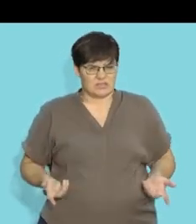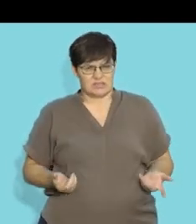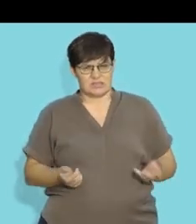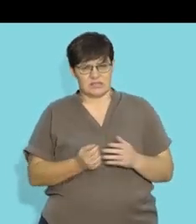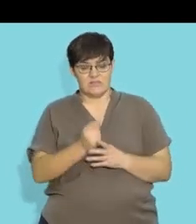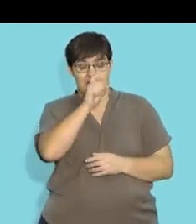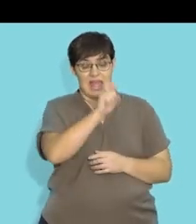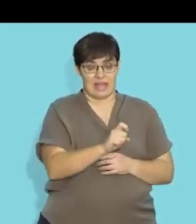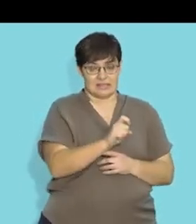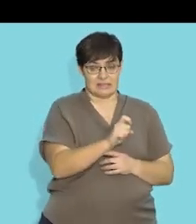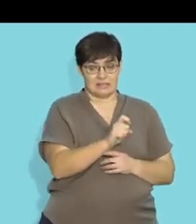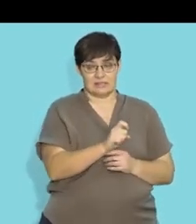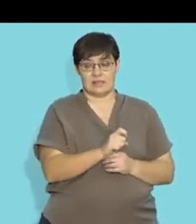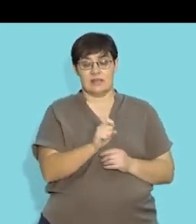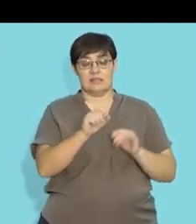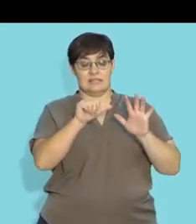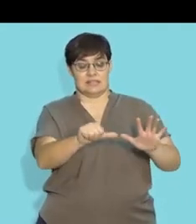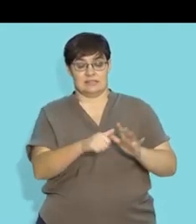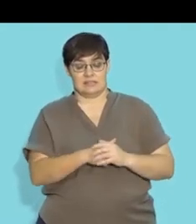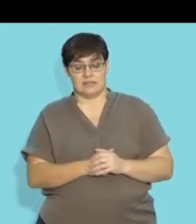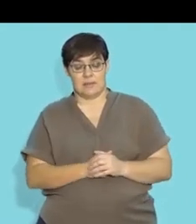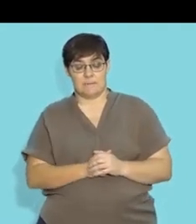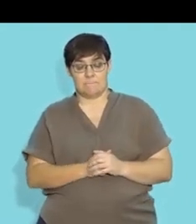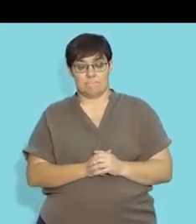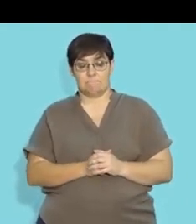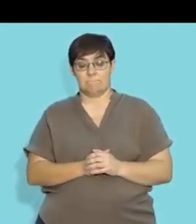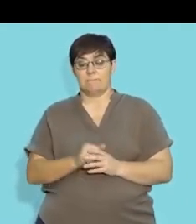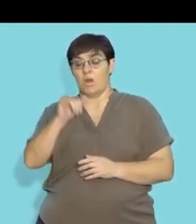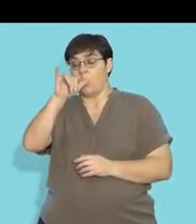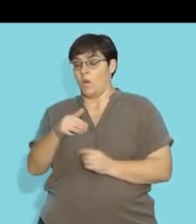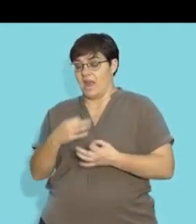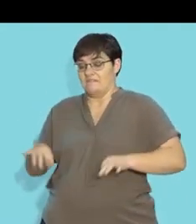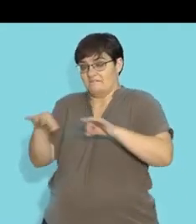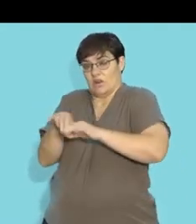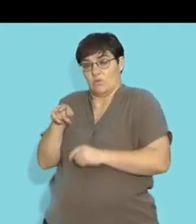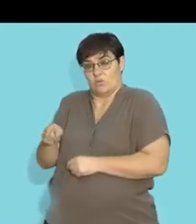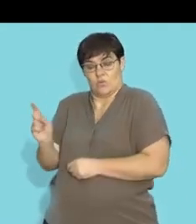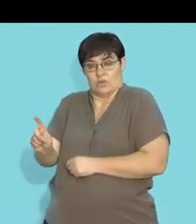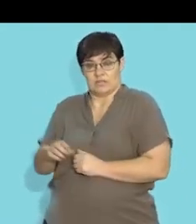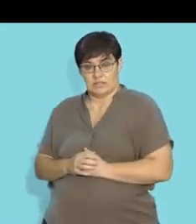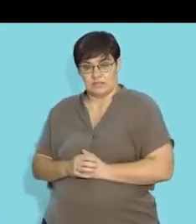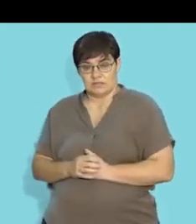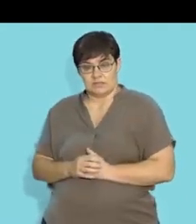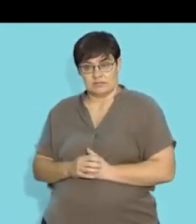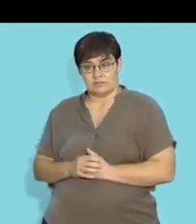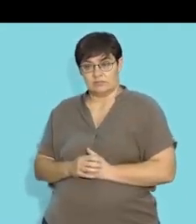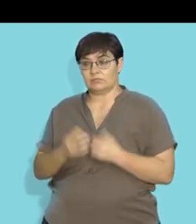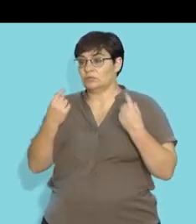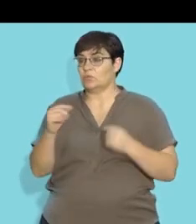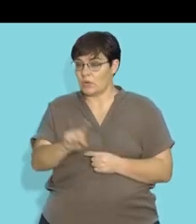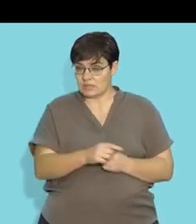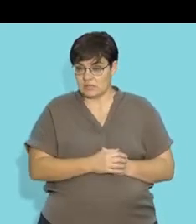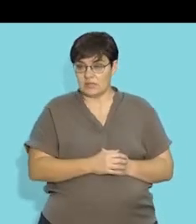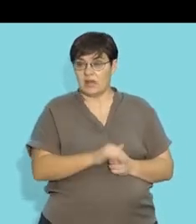implies if x is 6, what is the y value? So what we have